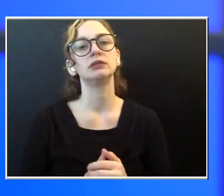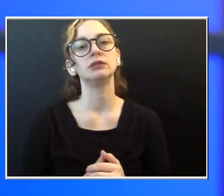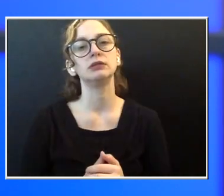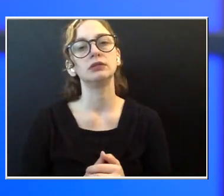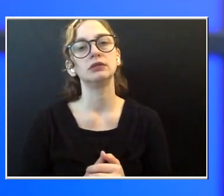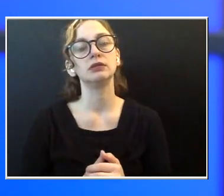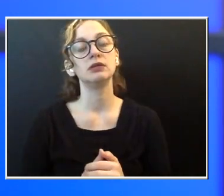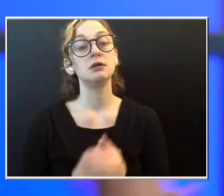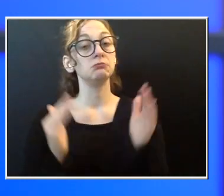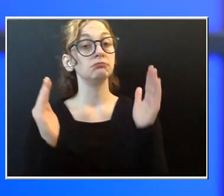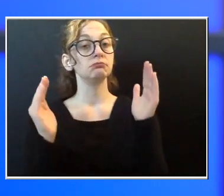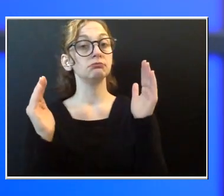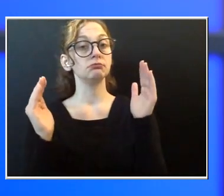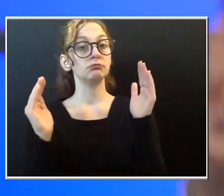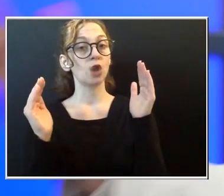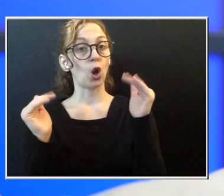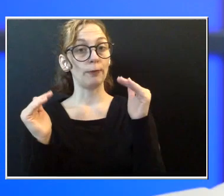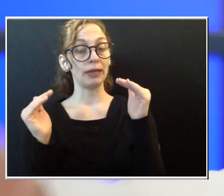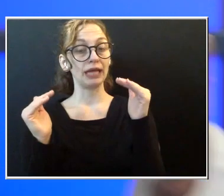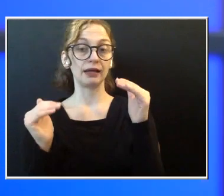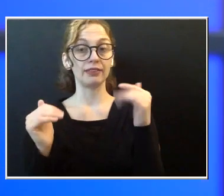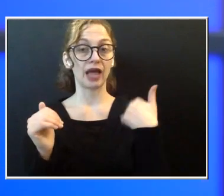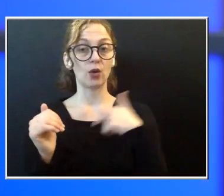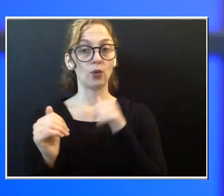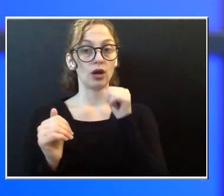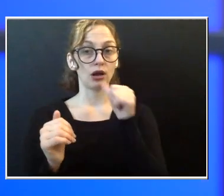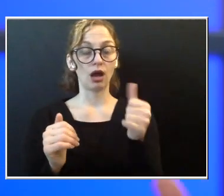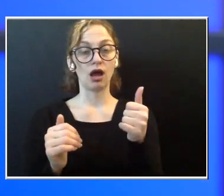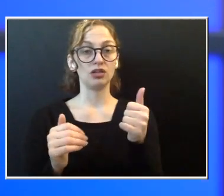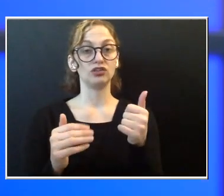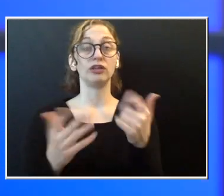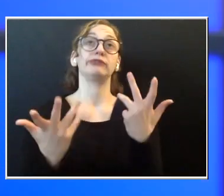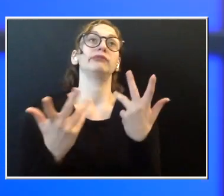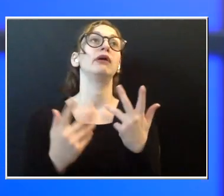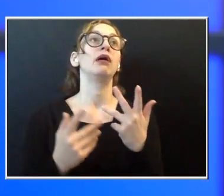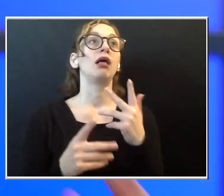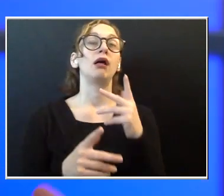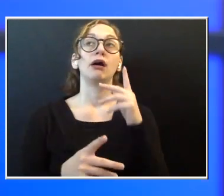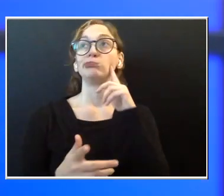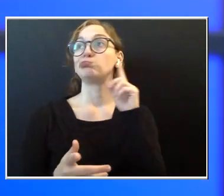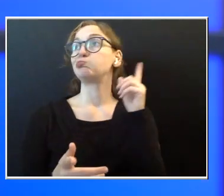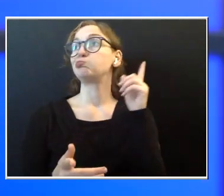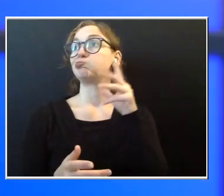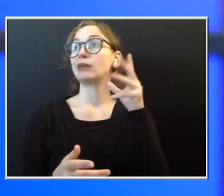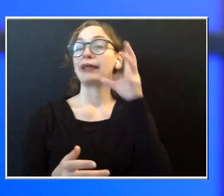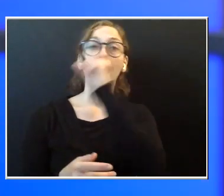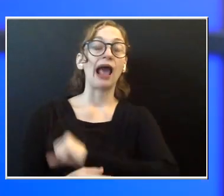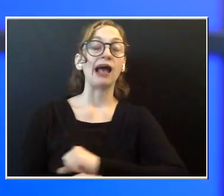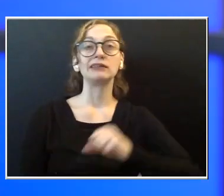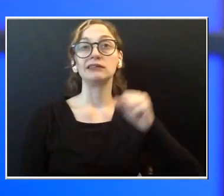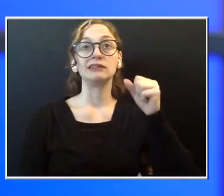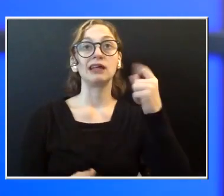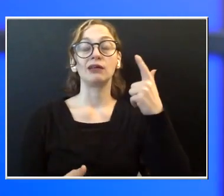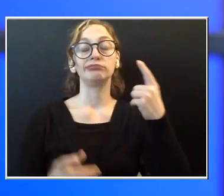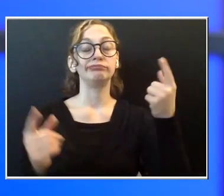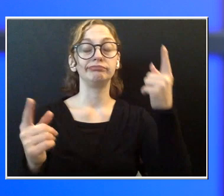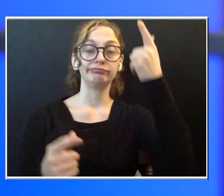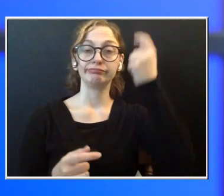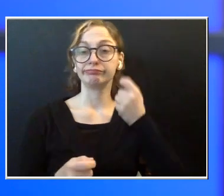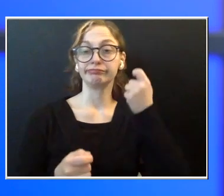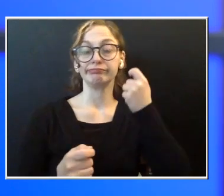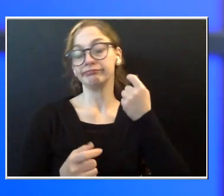blunt instruments. Like, you have hypertension, we give you a medication, and it may or may not work. We actually don't know that. We hope that we